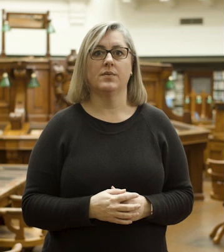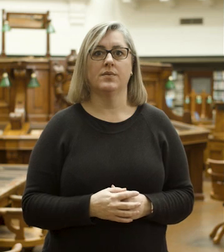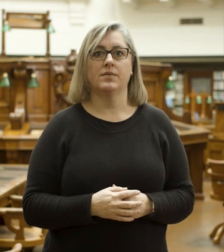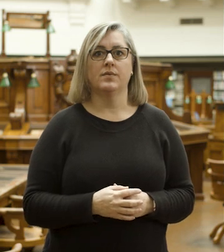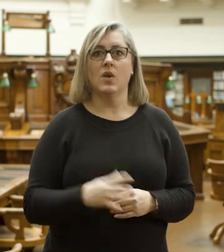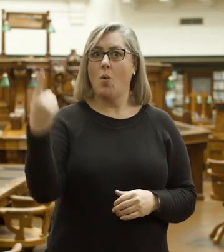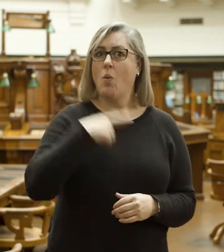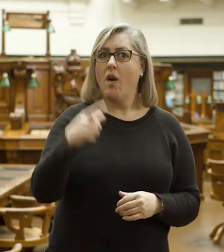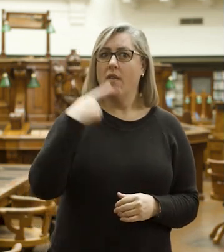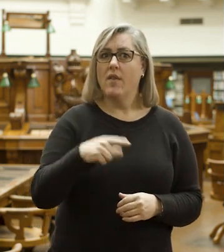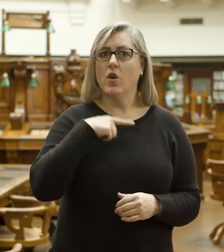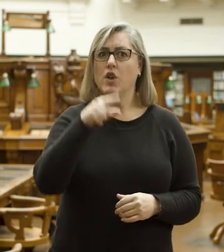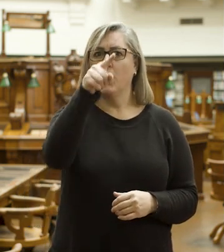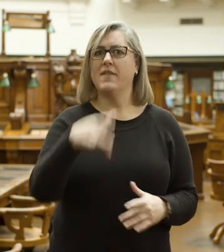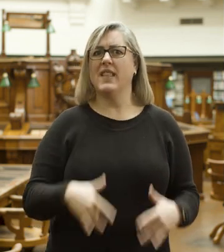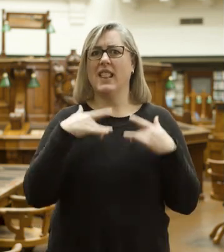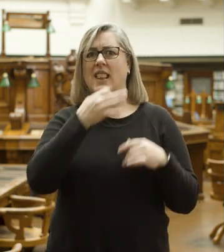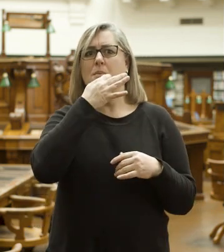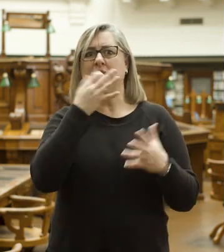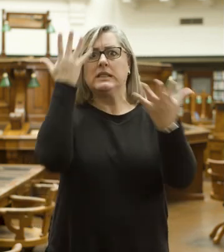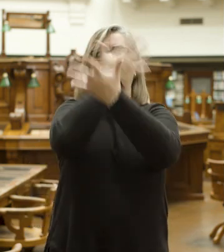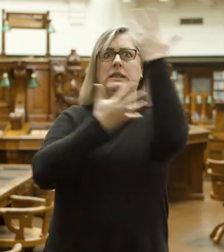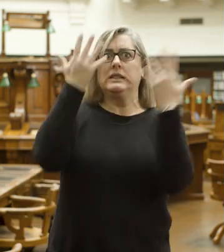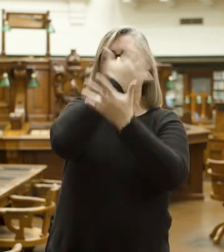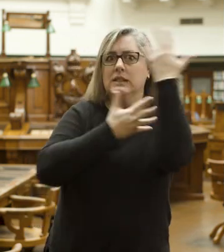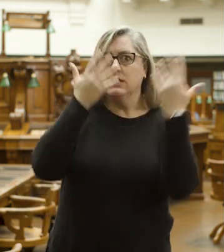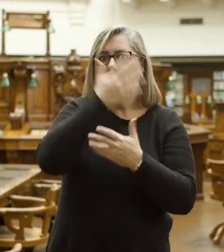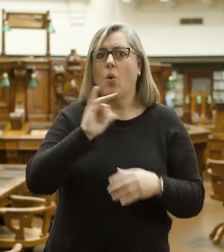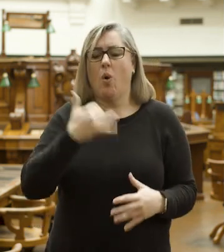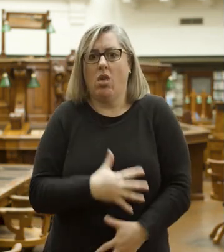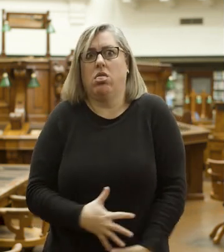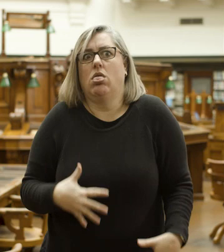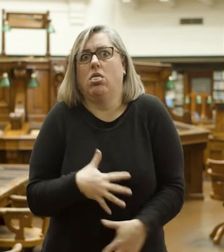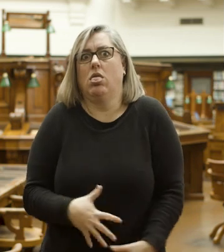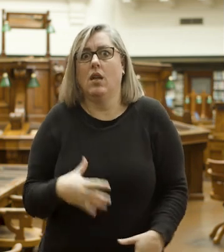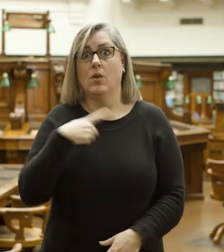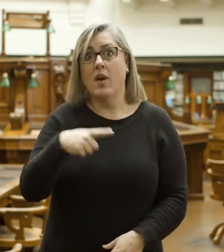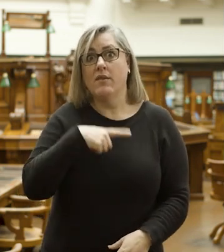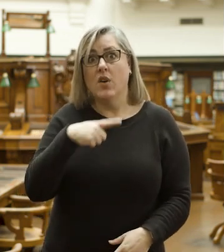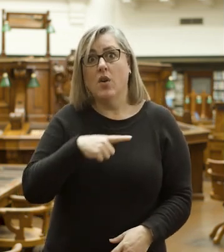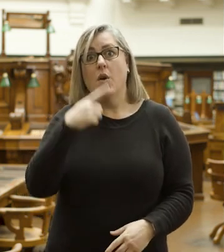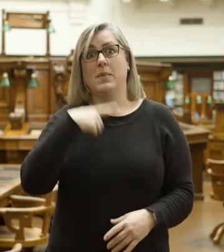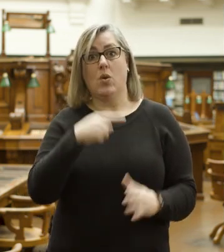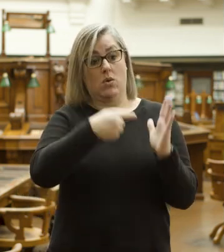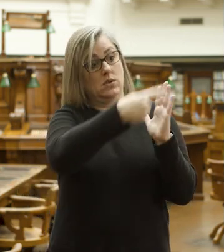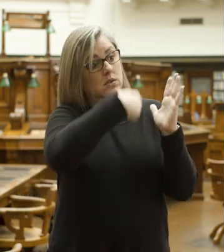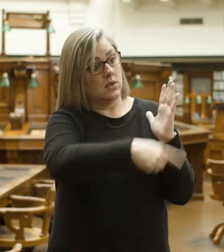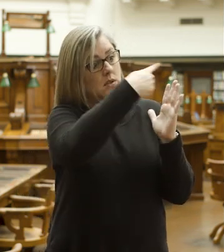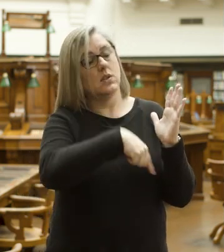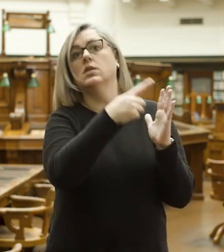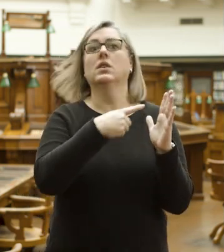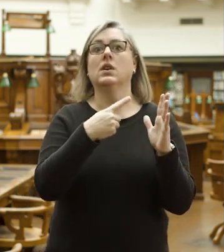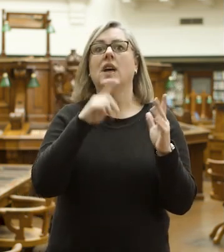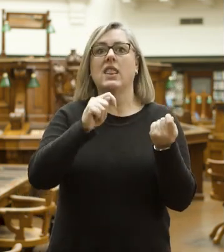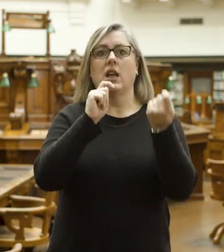So the reason why you might feel a little bit dizzy and you might feel a little bit queasy is because the spinning disc is